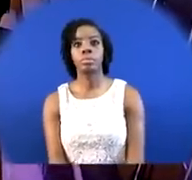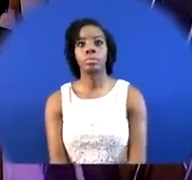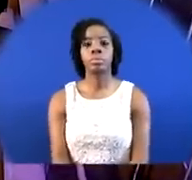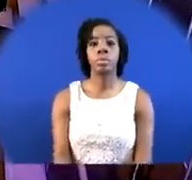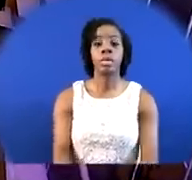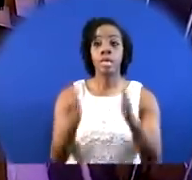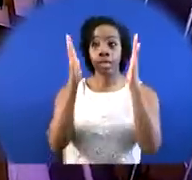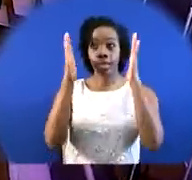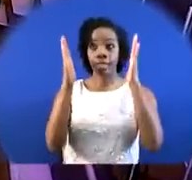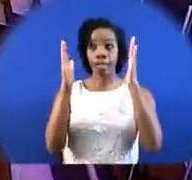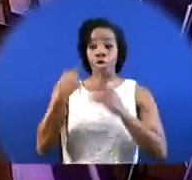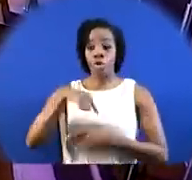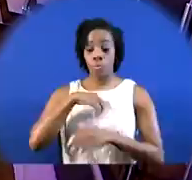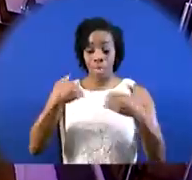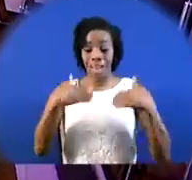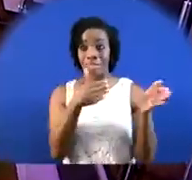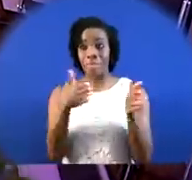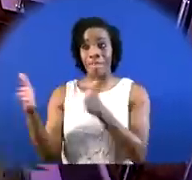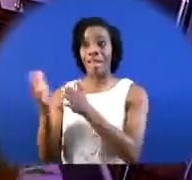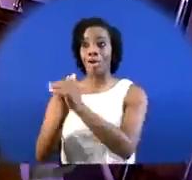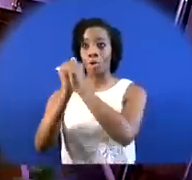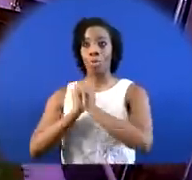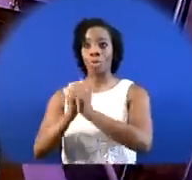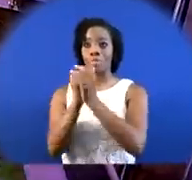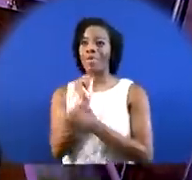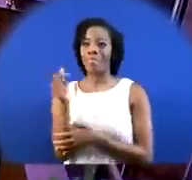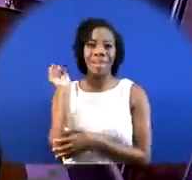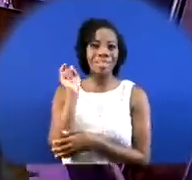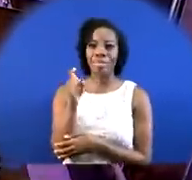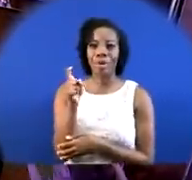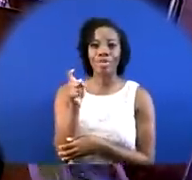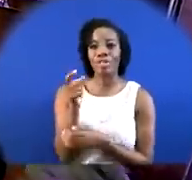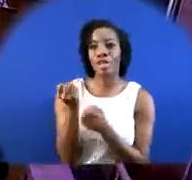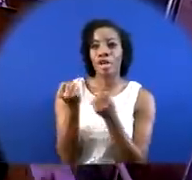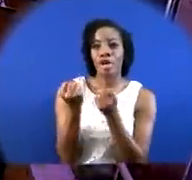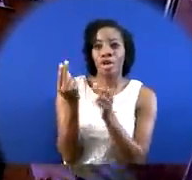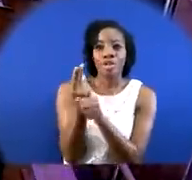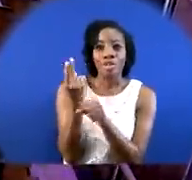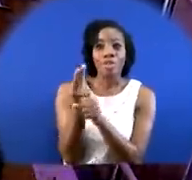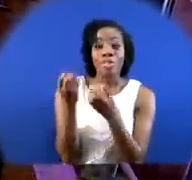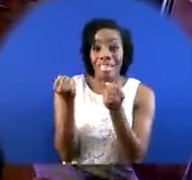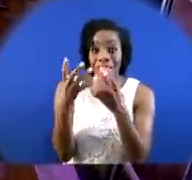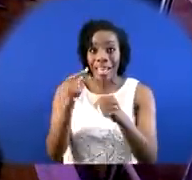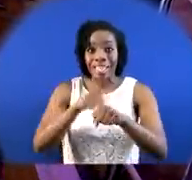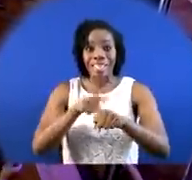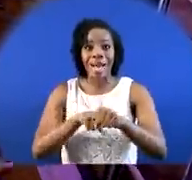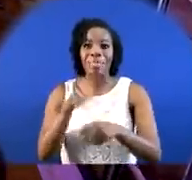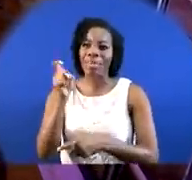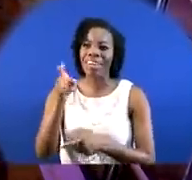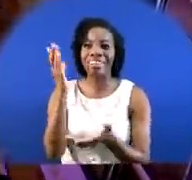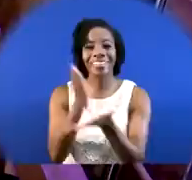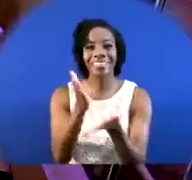Listen, we order worship, and I'm not supposed to take up this much time. Y'all ought to quit.